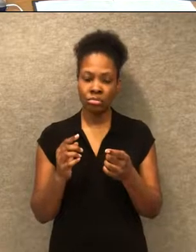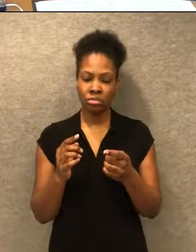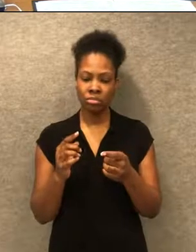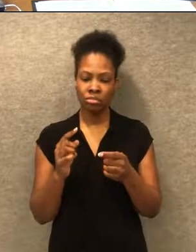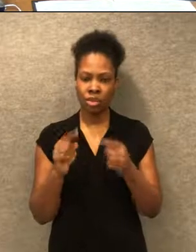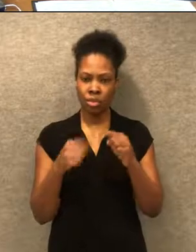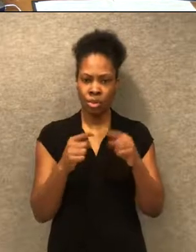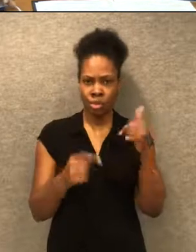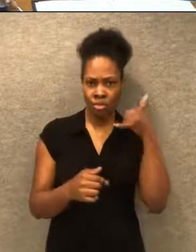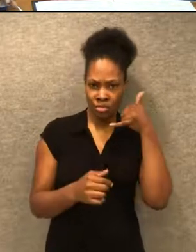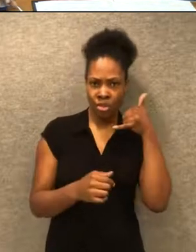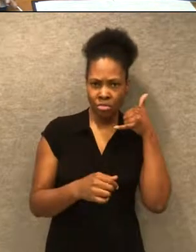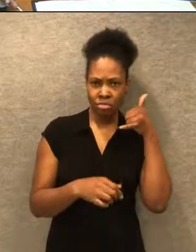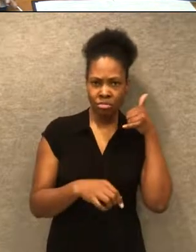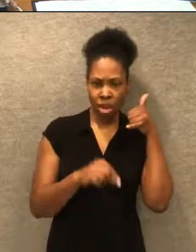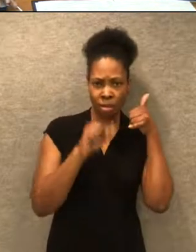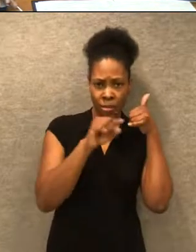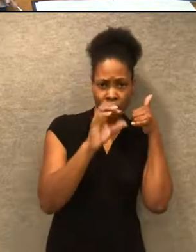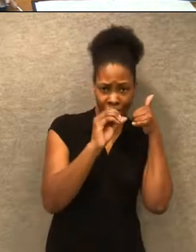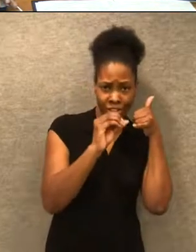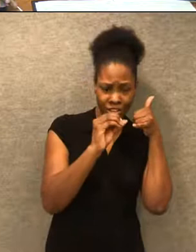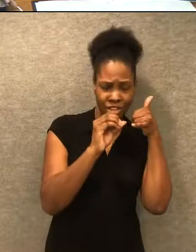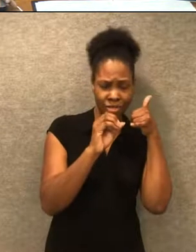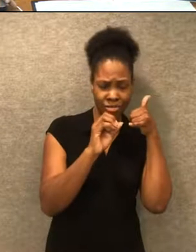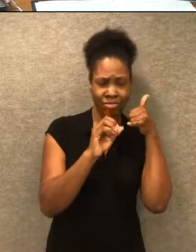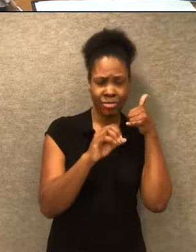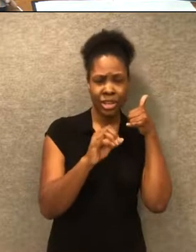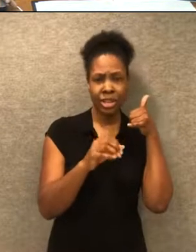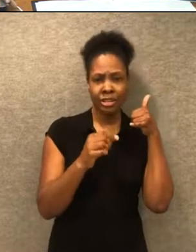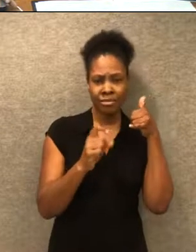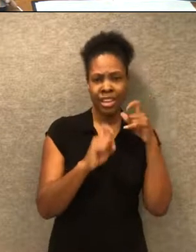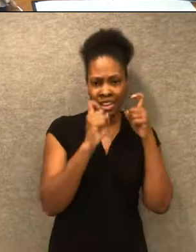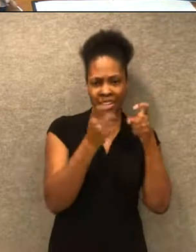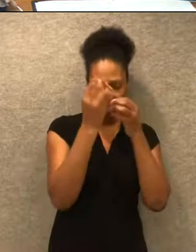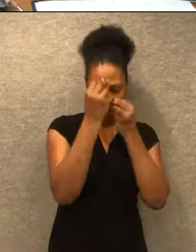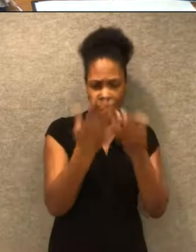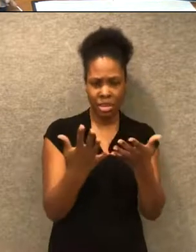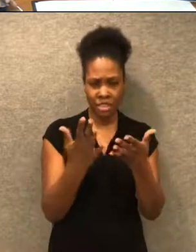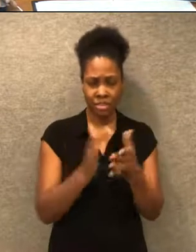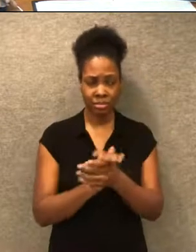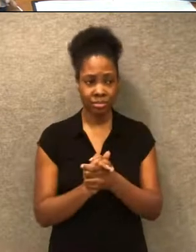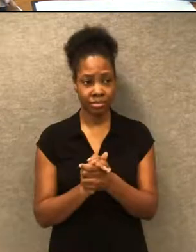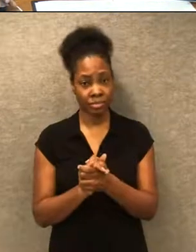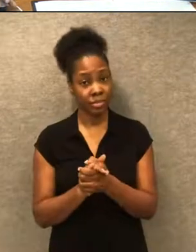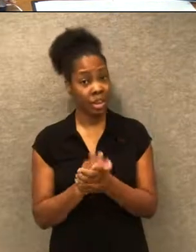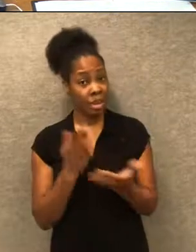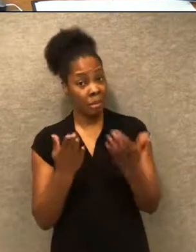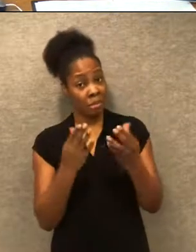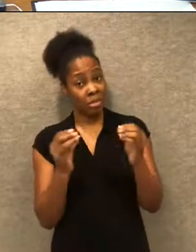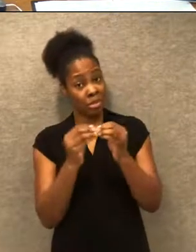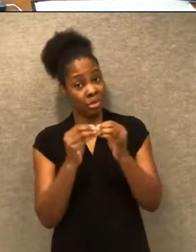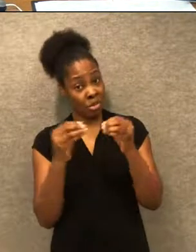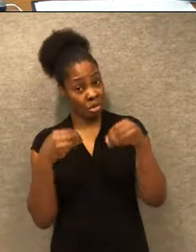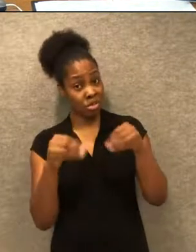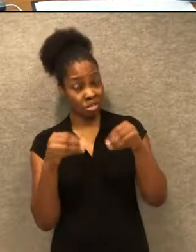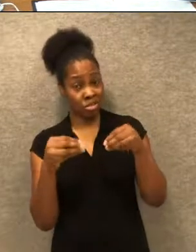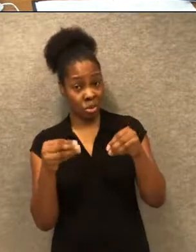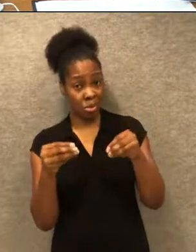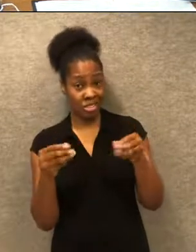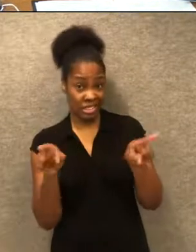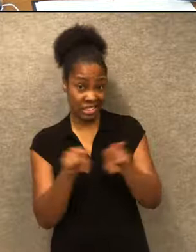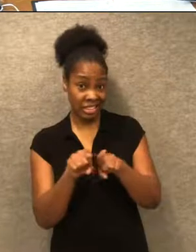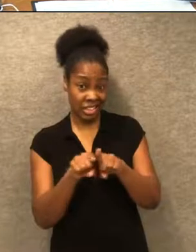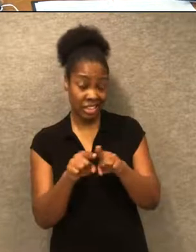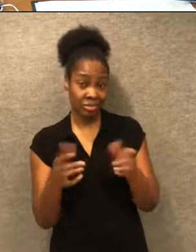the recording so we can get it for you from you. Okay. And I might be more, that's like that. Well, we'll be out there tomorrow, Ms.